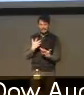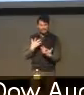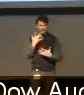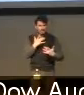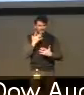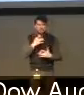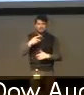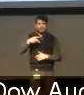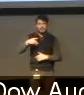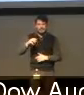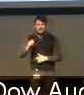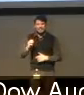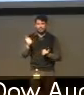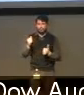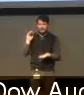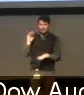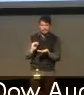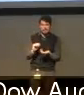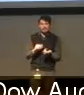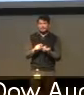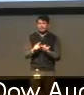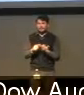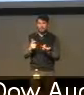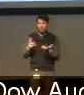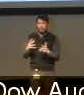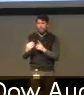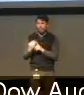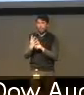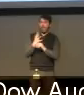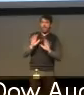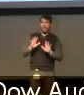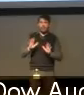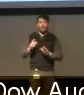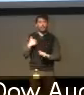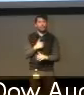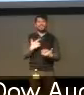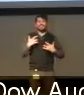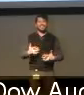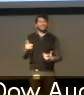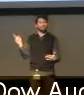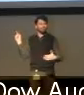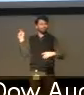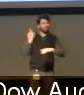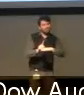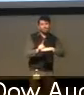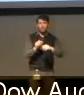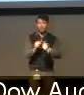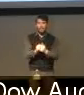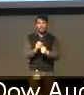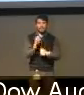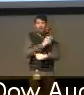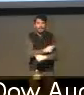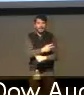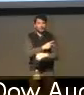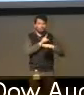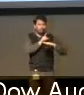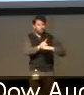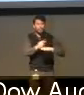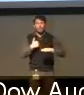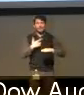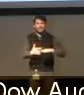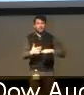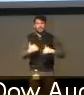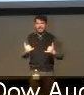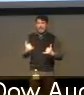minimizing exposure is really challenging when we're used to being at the bedside in the patient rooms almost continuously. One of the